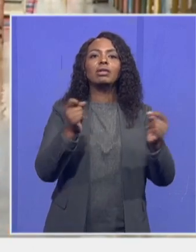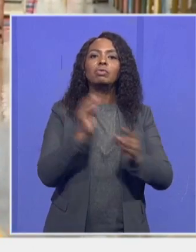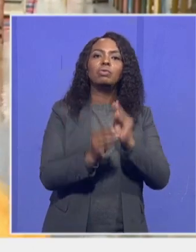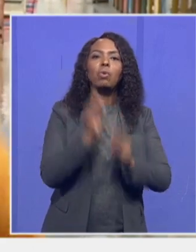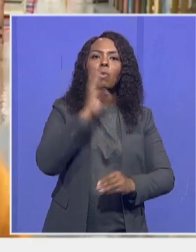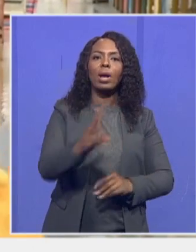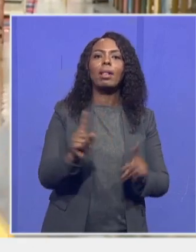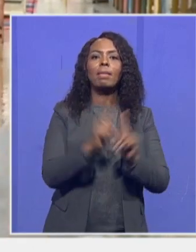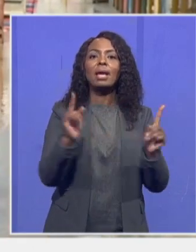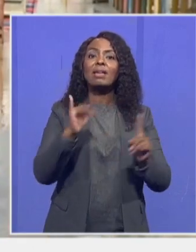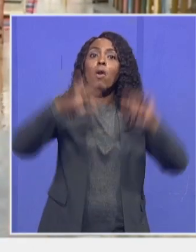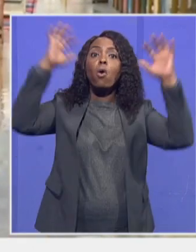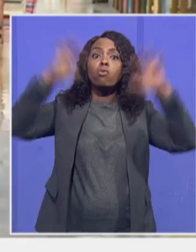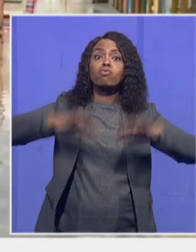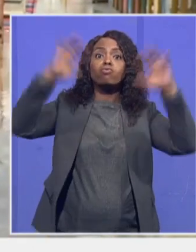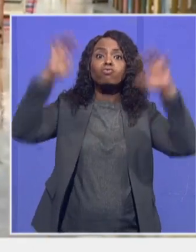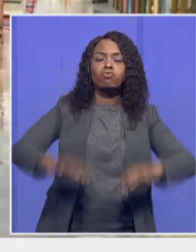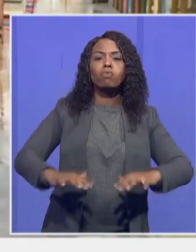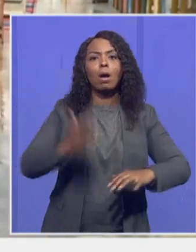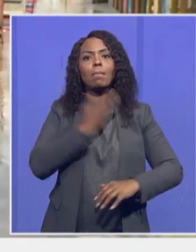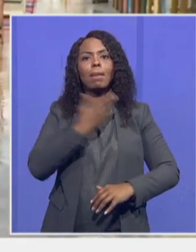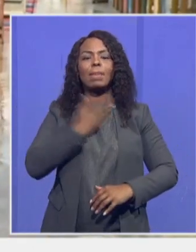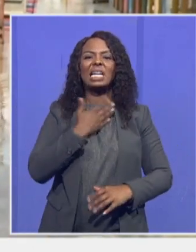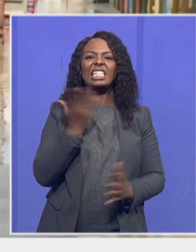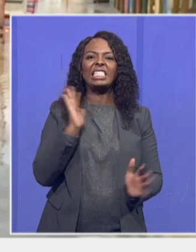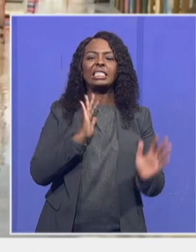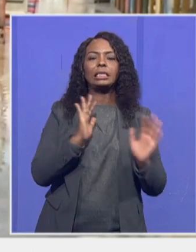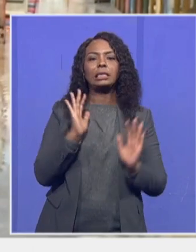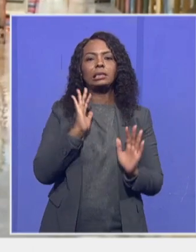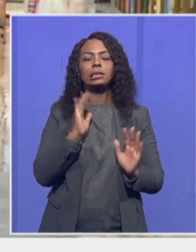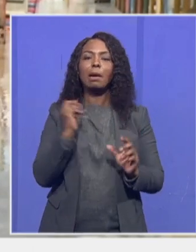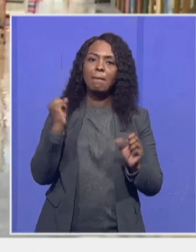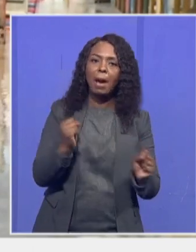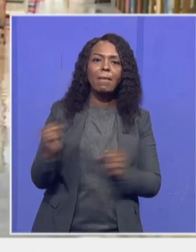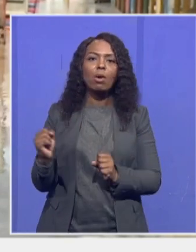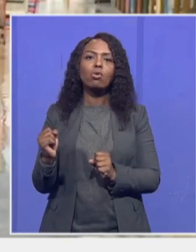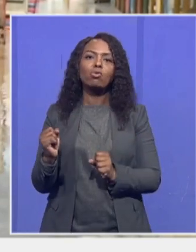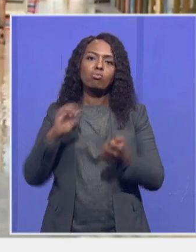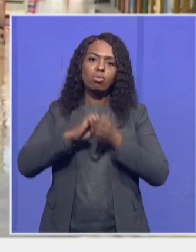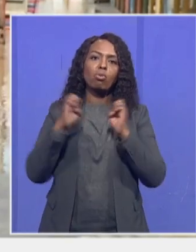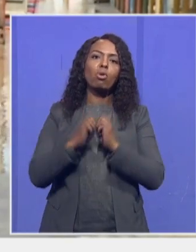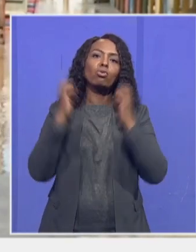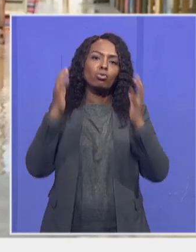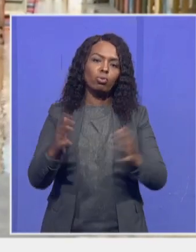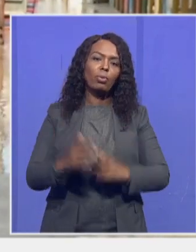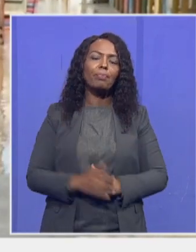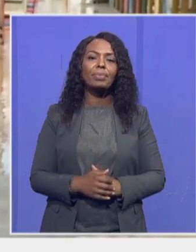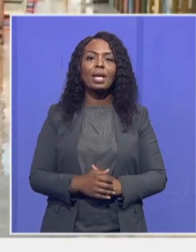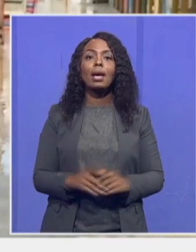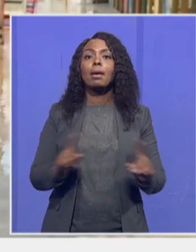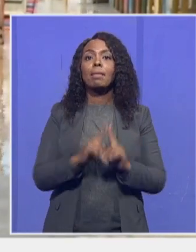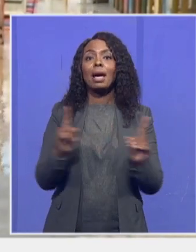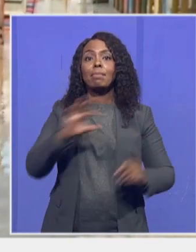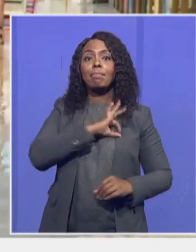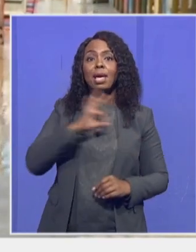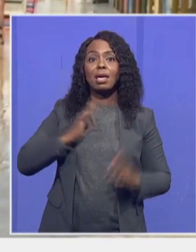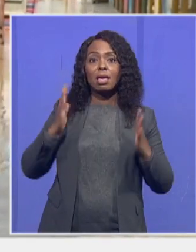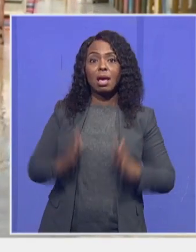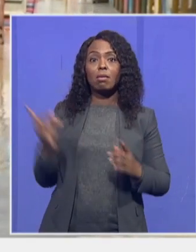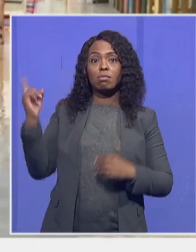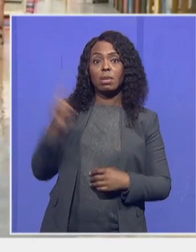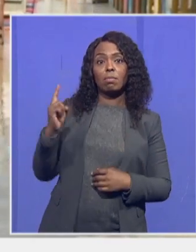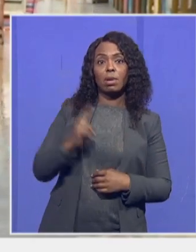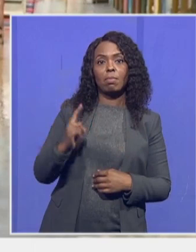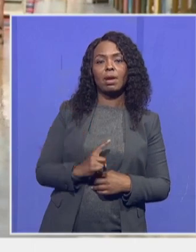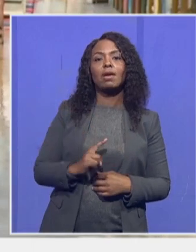that these heavy rains pull down, we see the same thing over and over again. So as soon as the mayor gets to us, I promise you